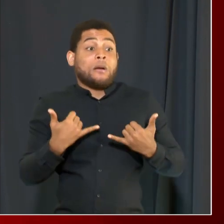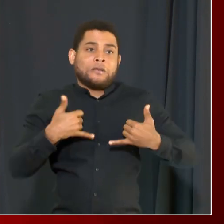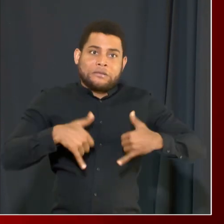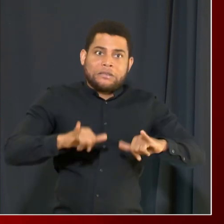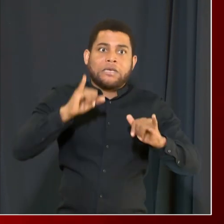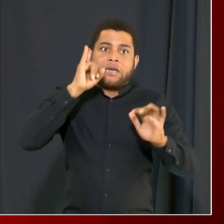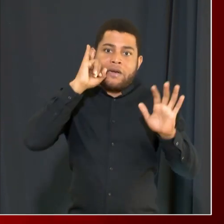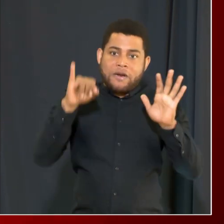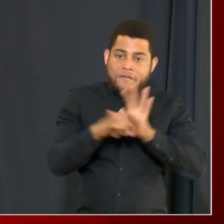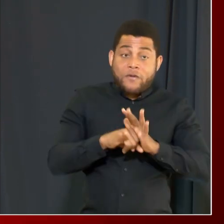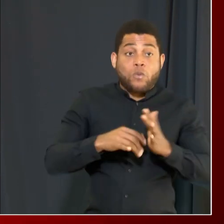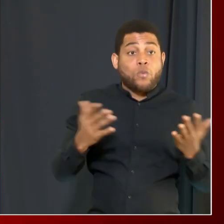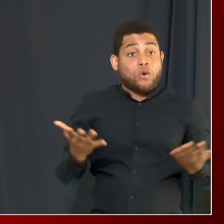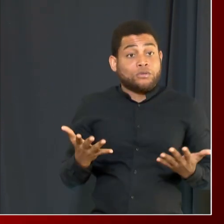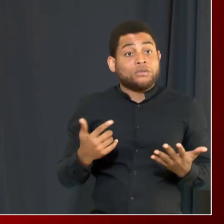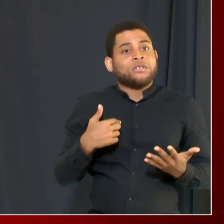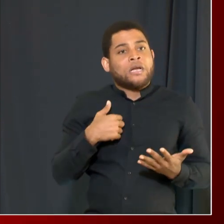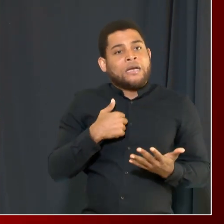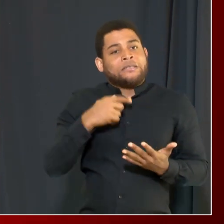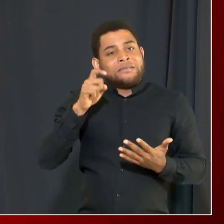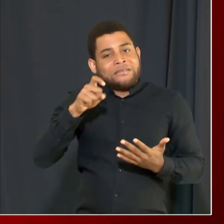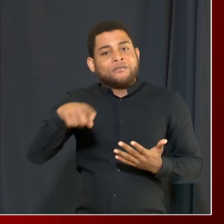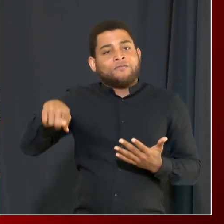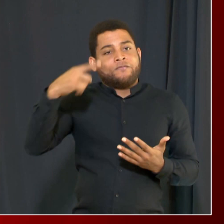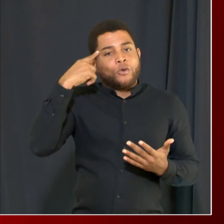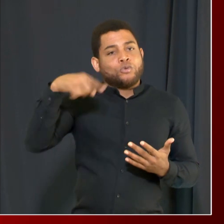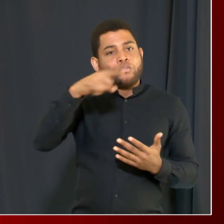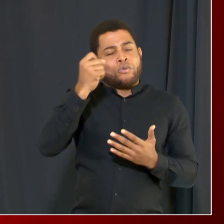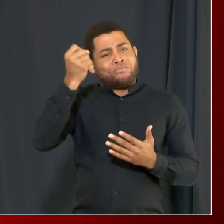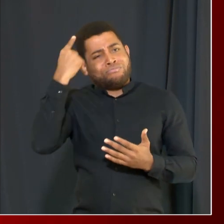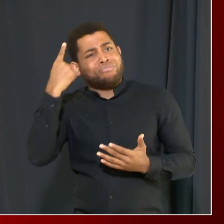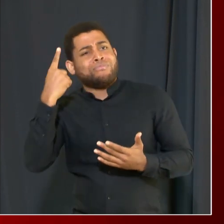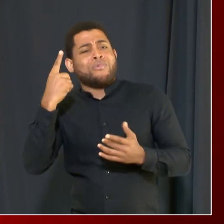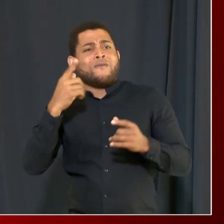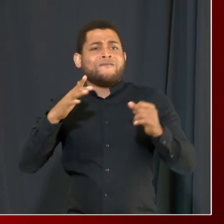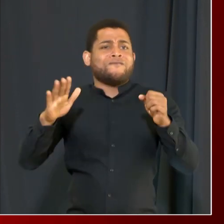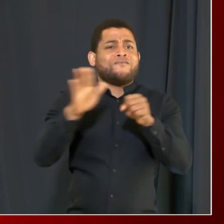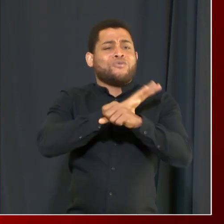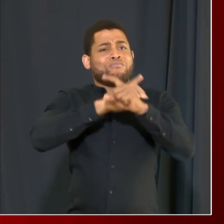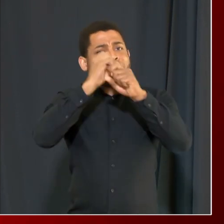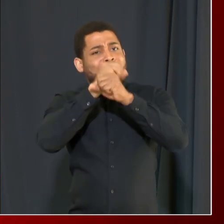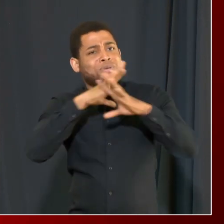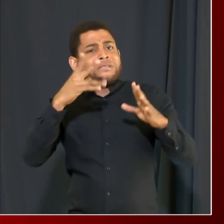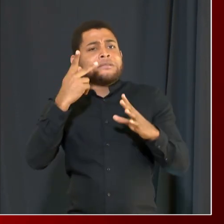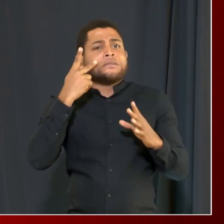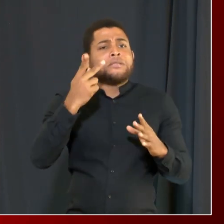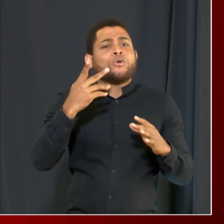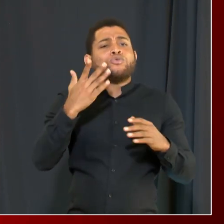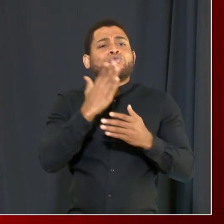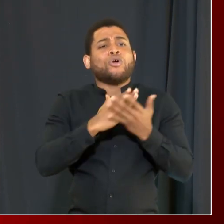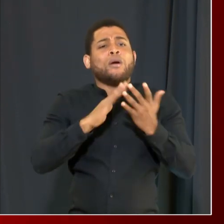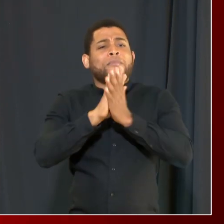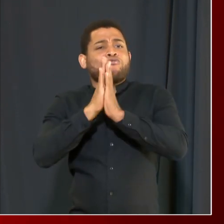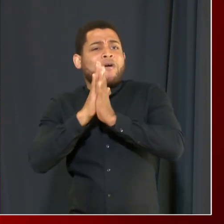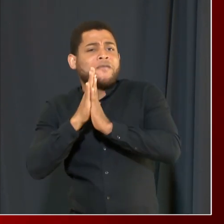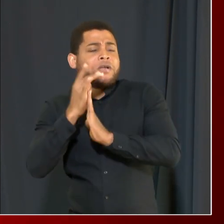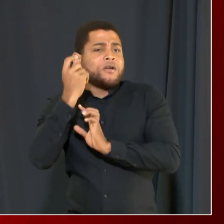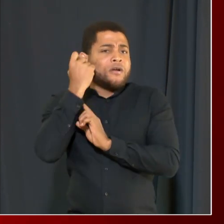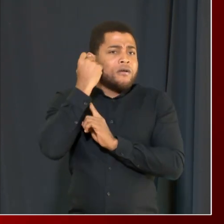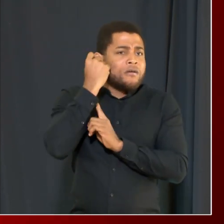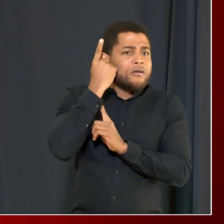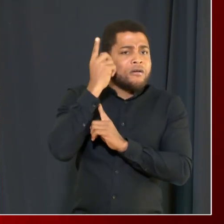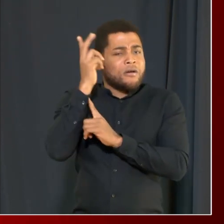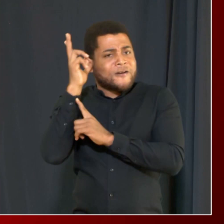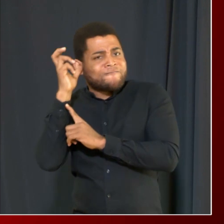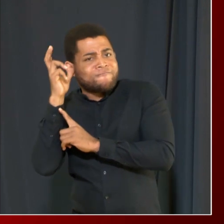needed to really paint the full picture, is really looking through and transcribing some of the radio traffic to be able to understand the time frames in